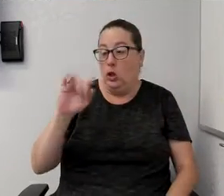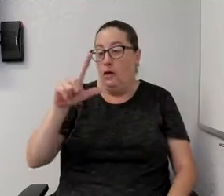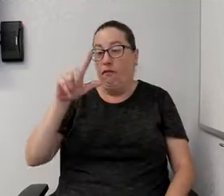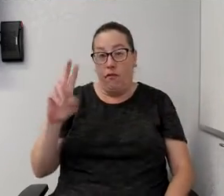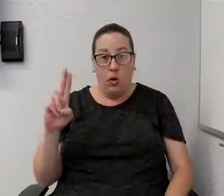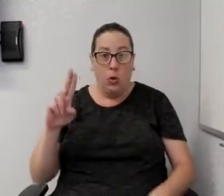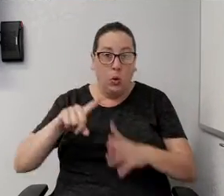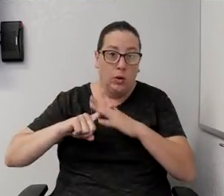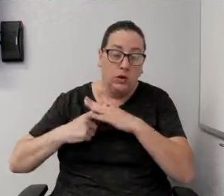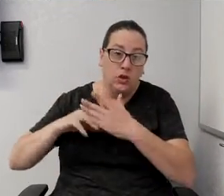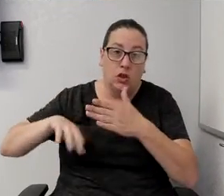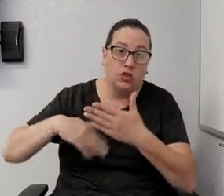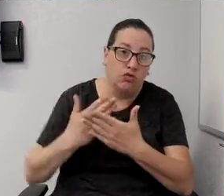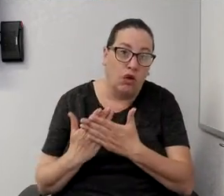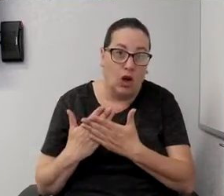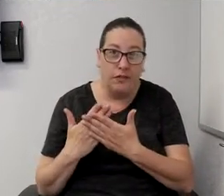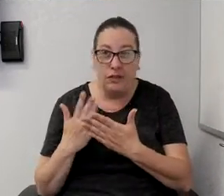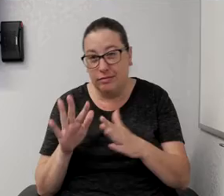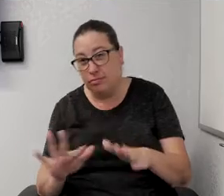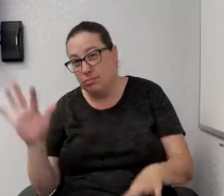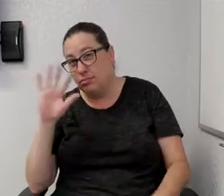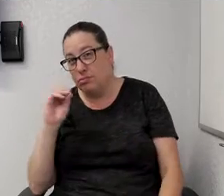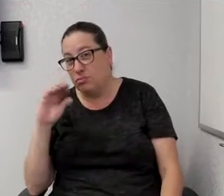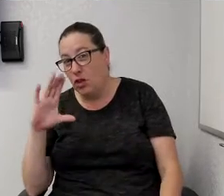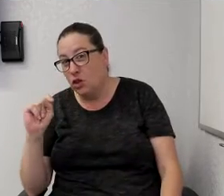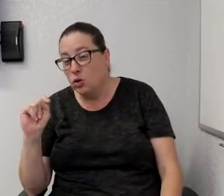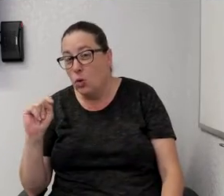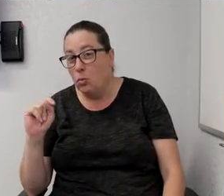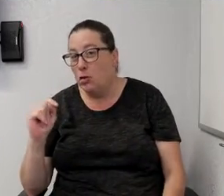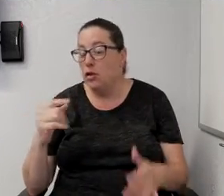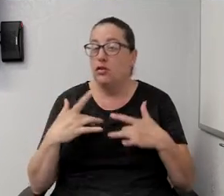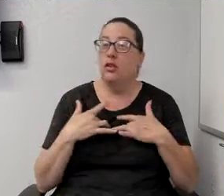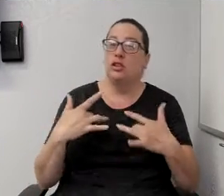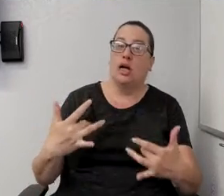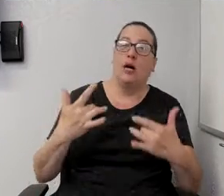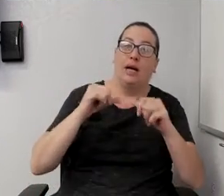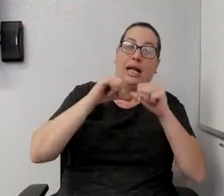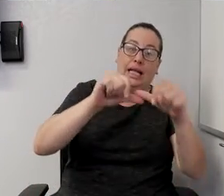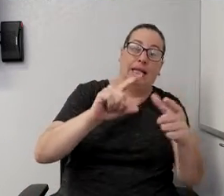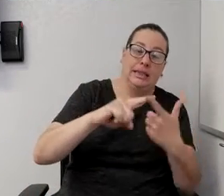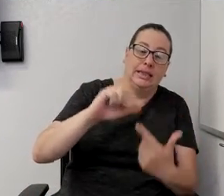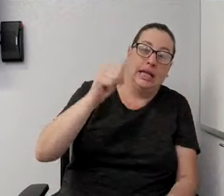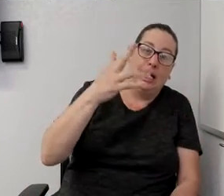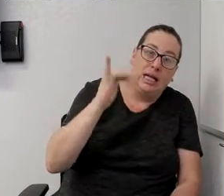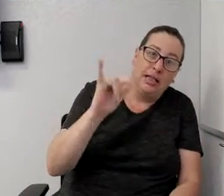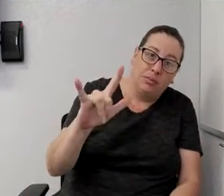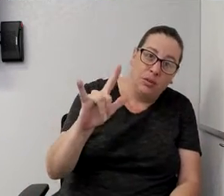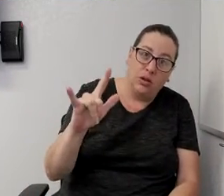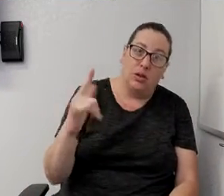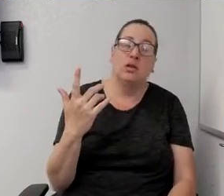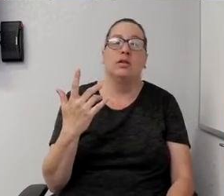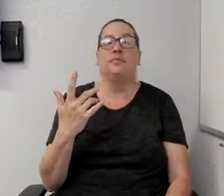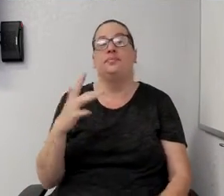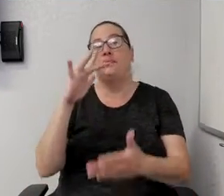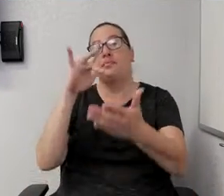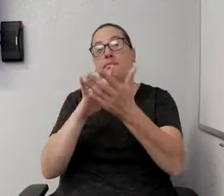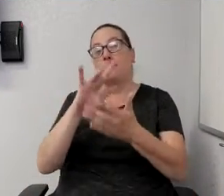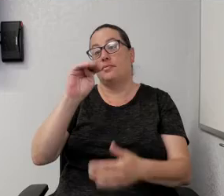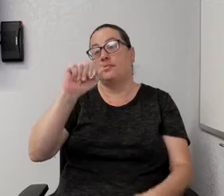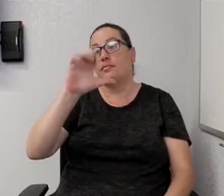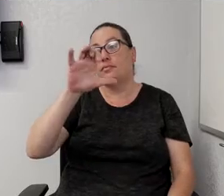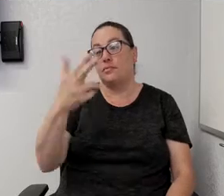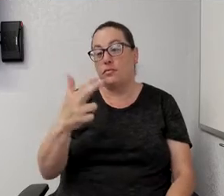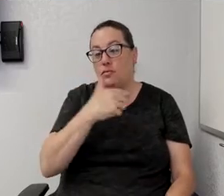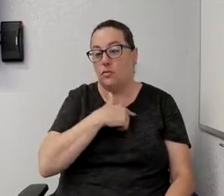arriving in October and generally lasts till April. As of mid-March, we had over